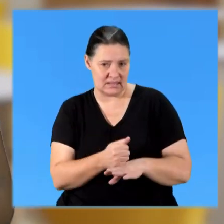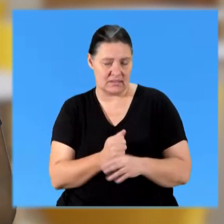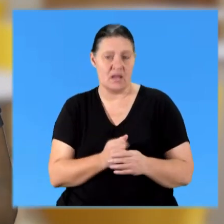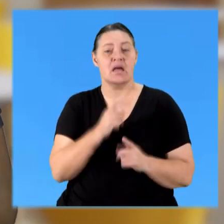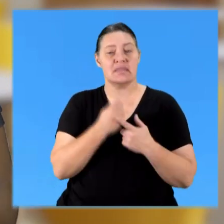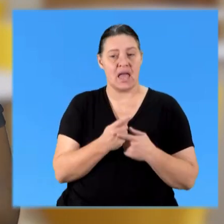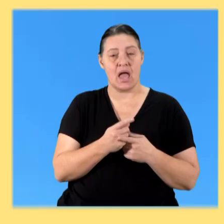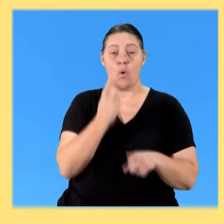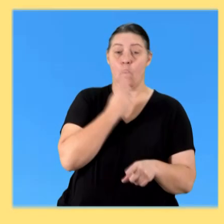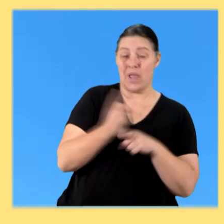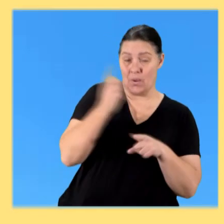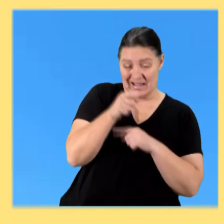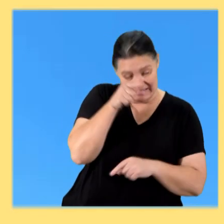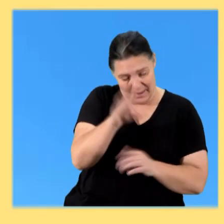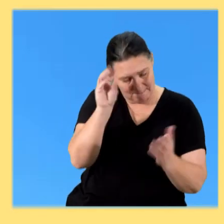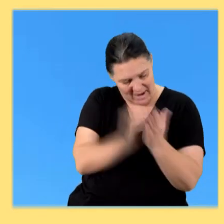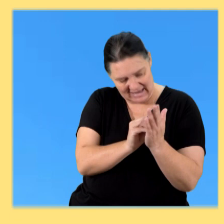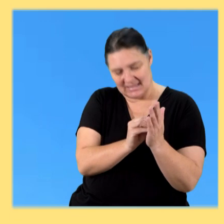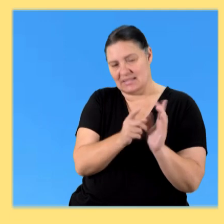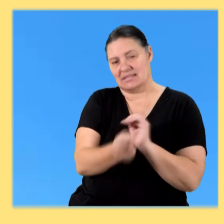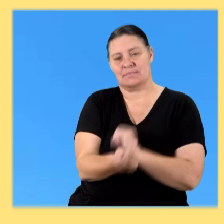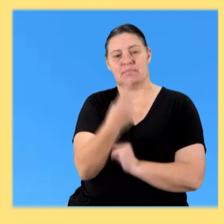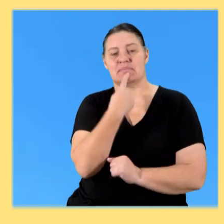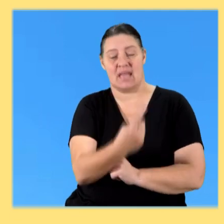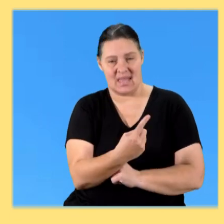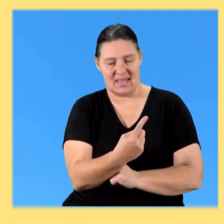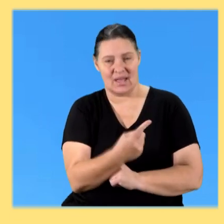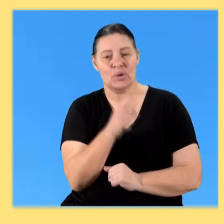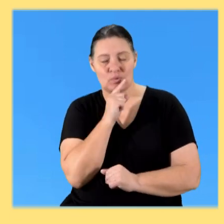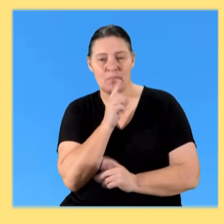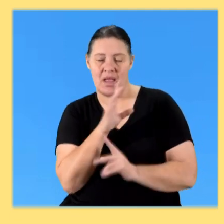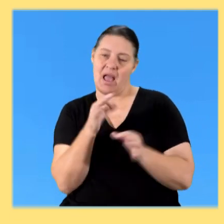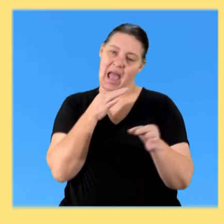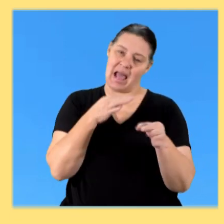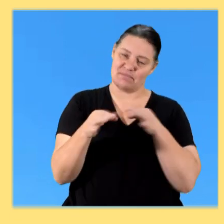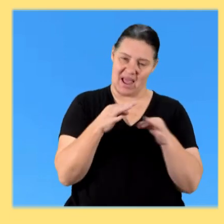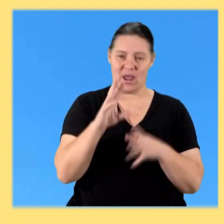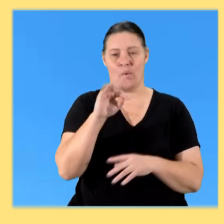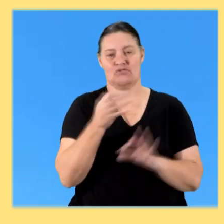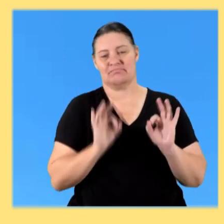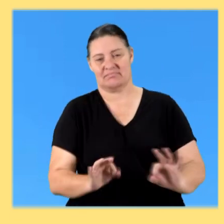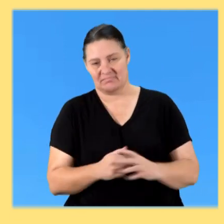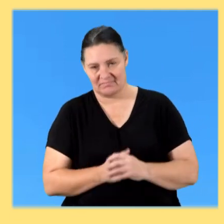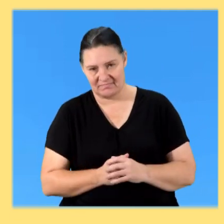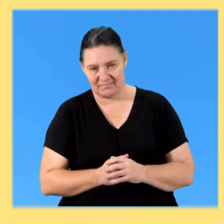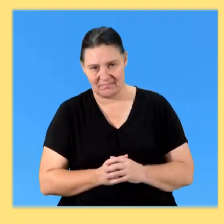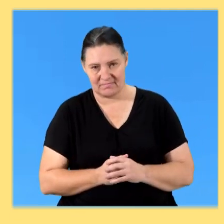The aspect of the weekly basis must be brought out for you to have defined wages